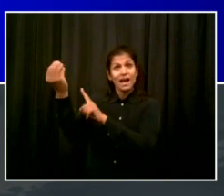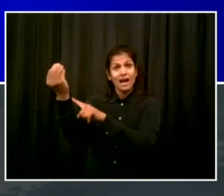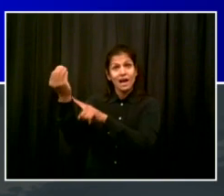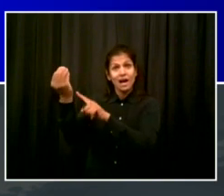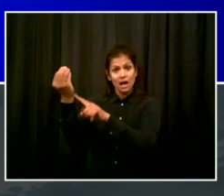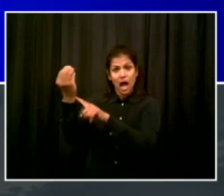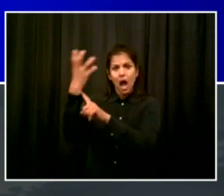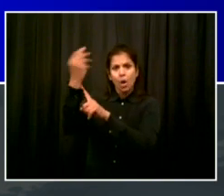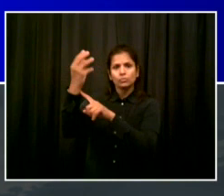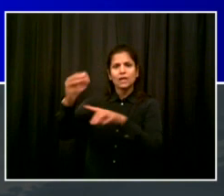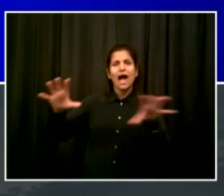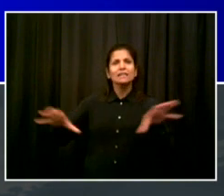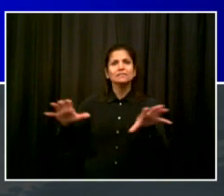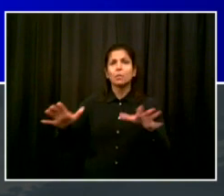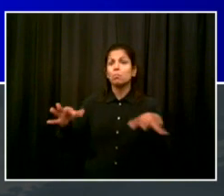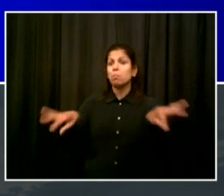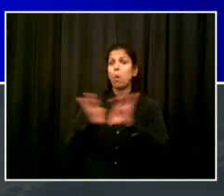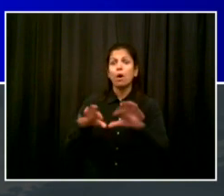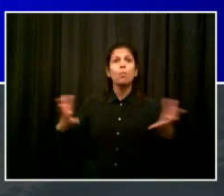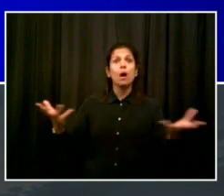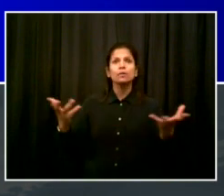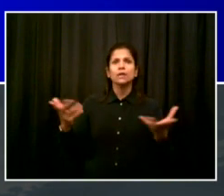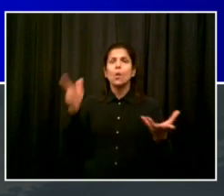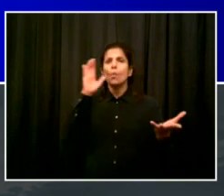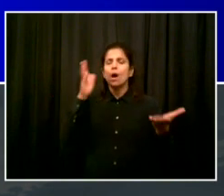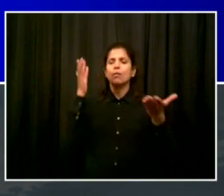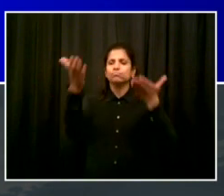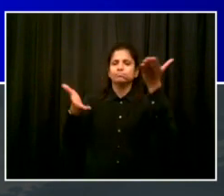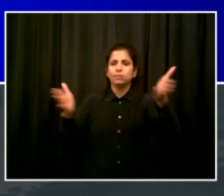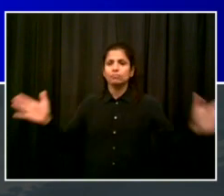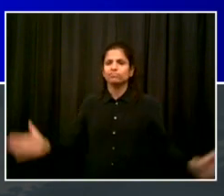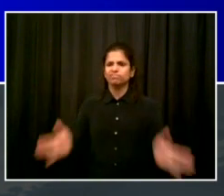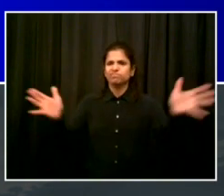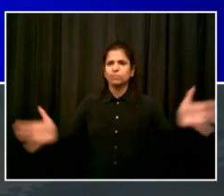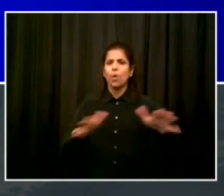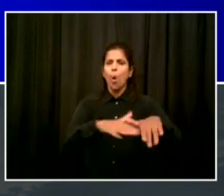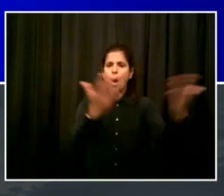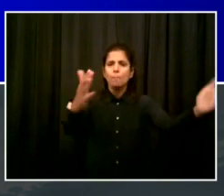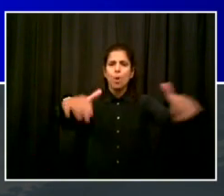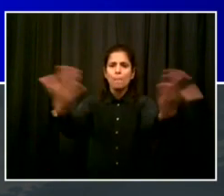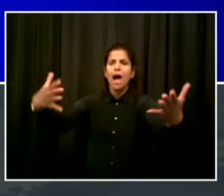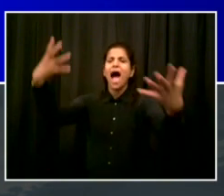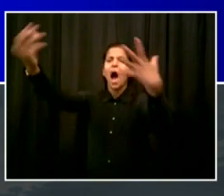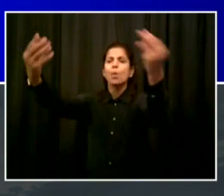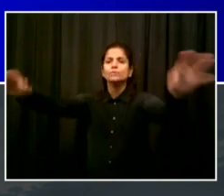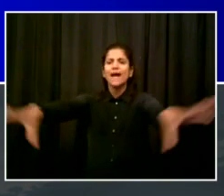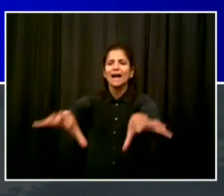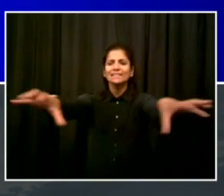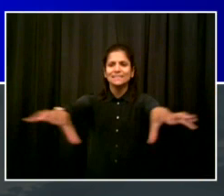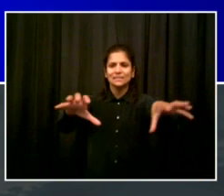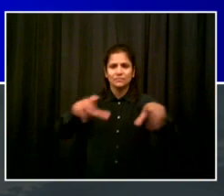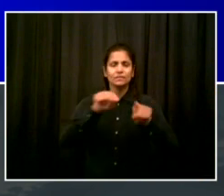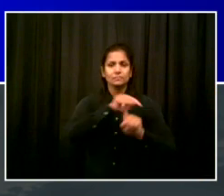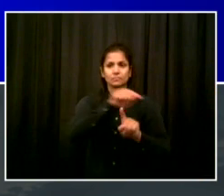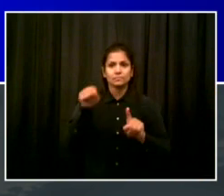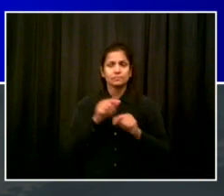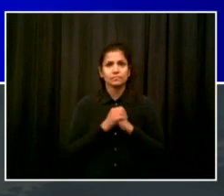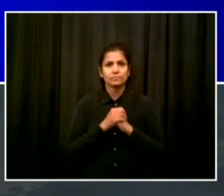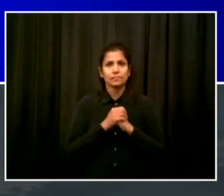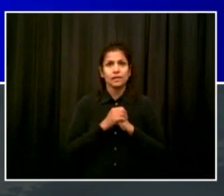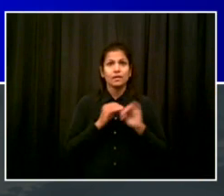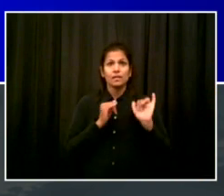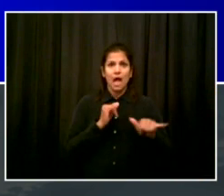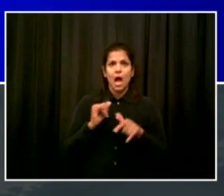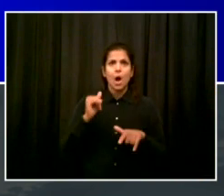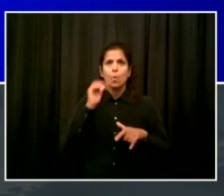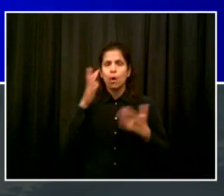successfully. So we're going to restart the low-risk outdoor arts and entertainment activities. This means things